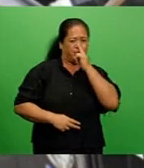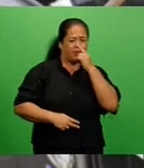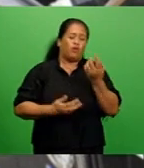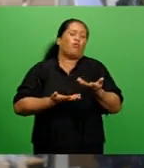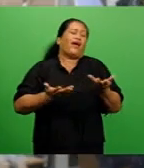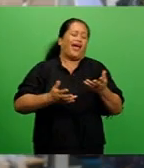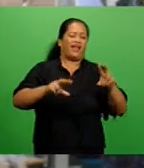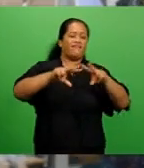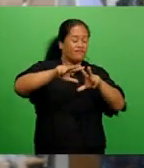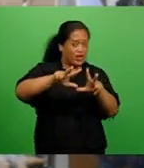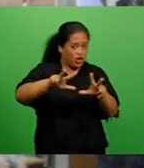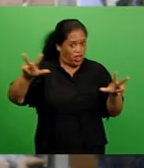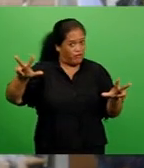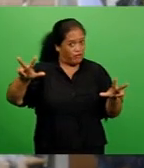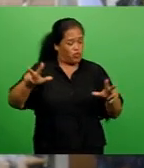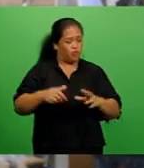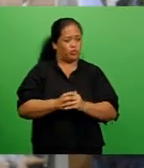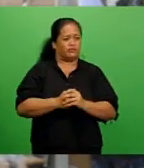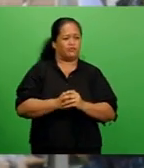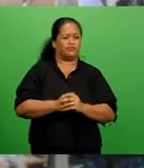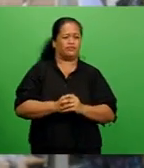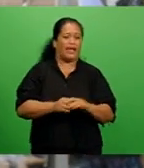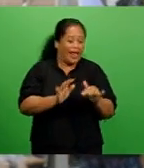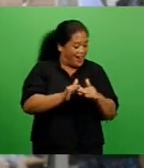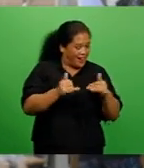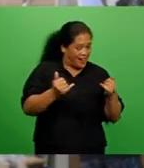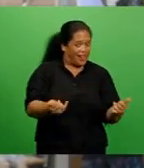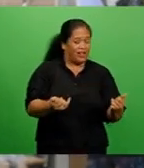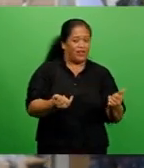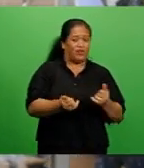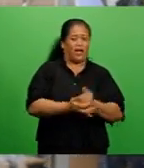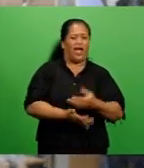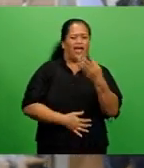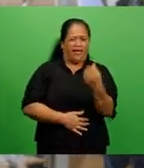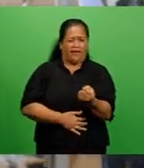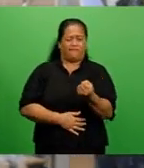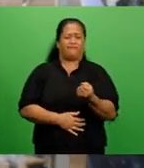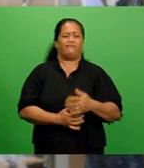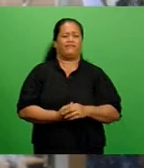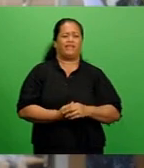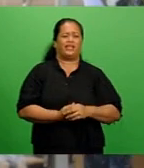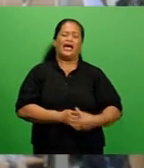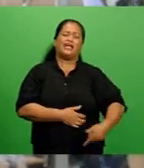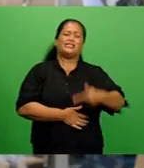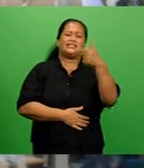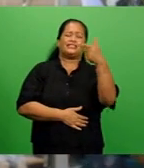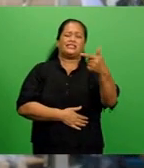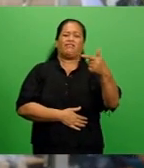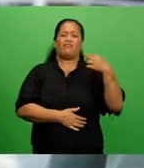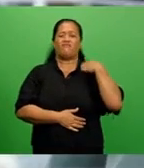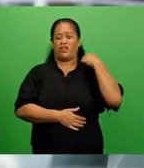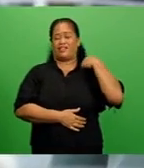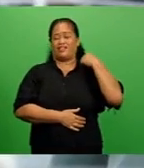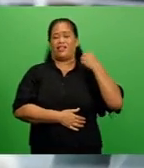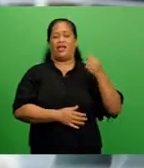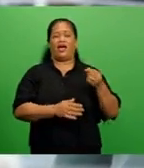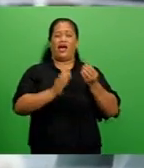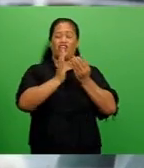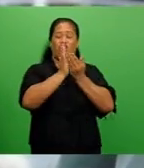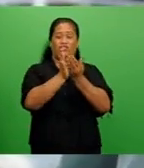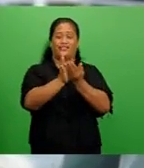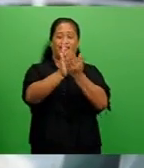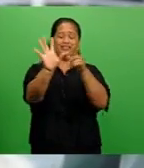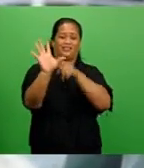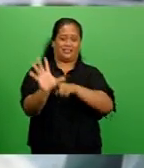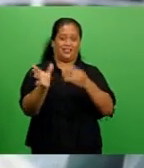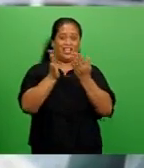Sea Mercy. Currently, I have 7 volunteer yachts already in the remote island communities on the